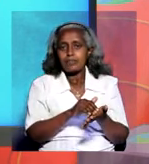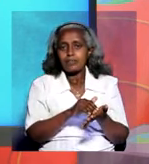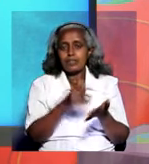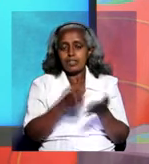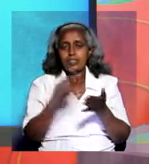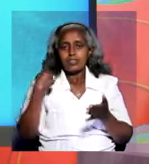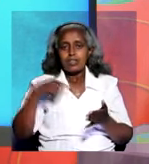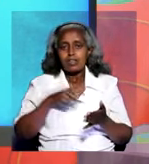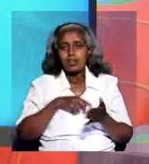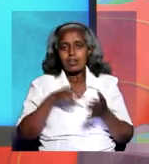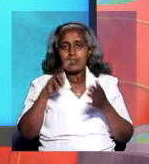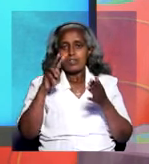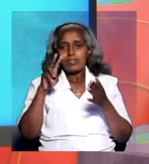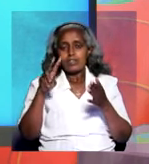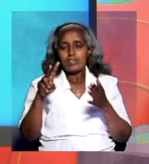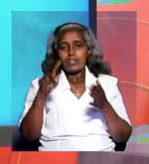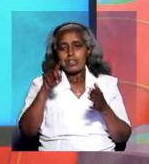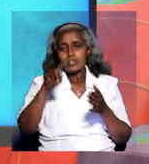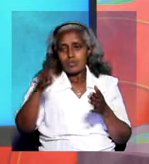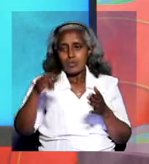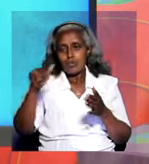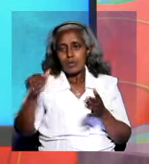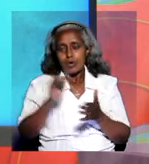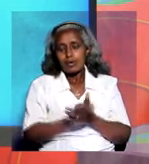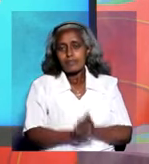our vector x comma y.